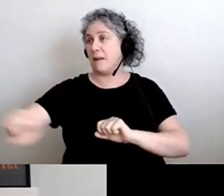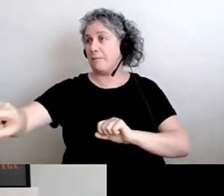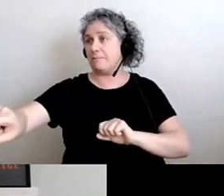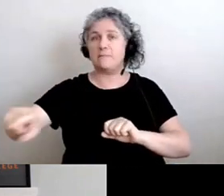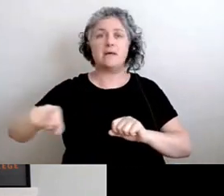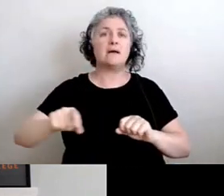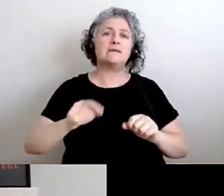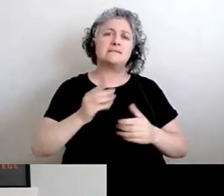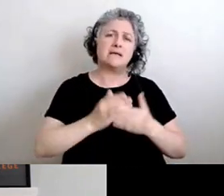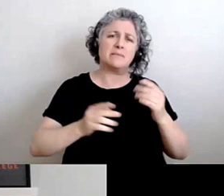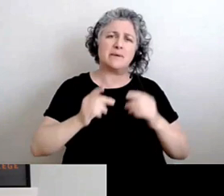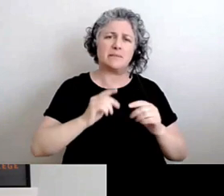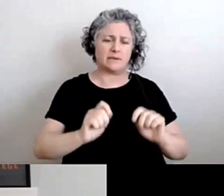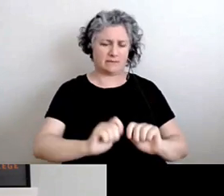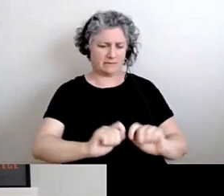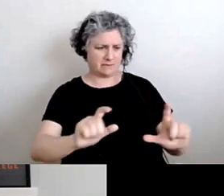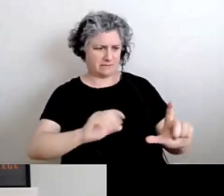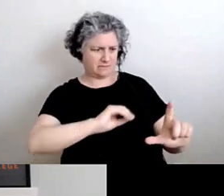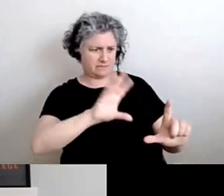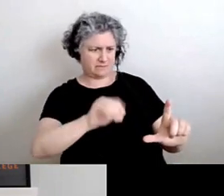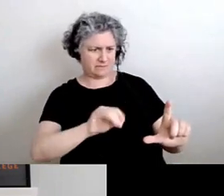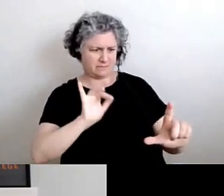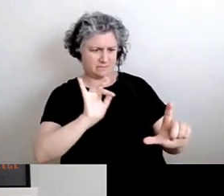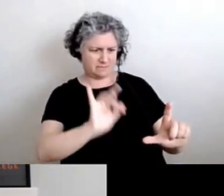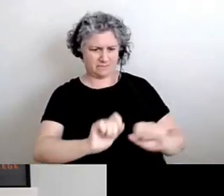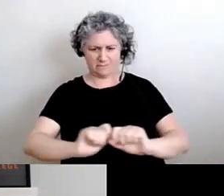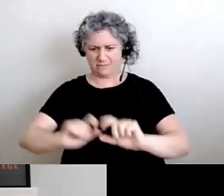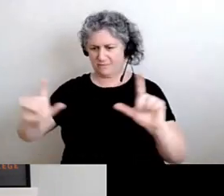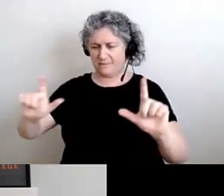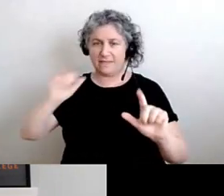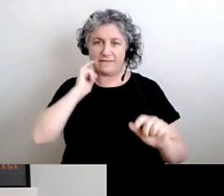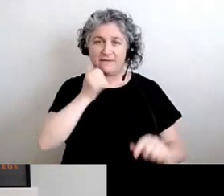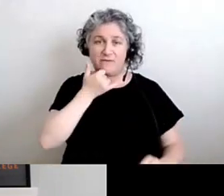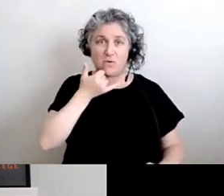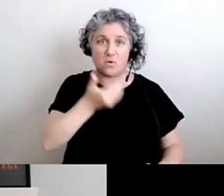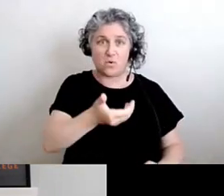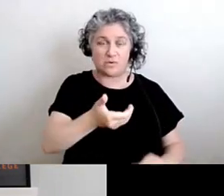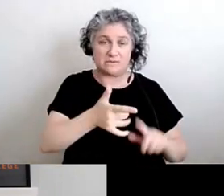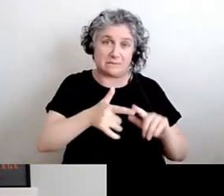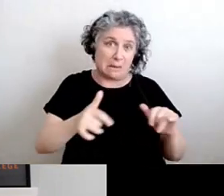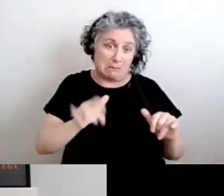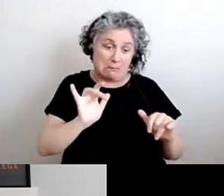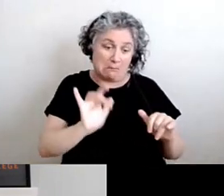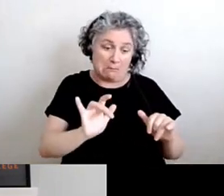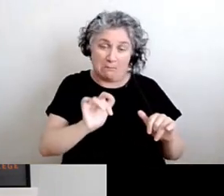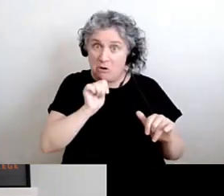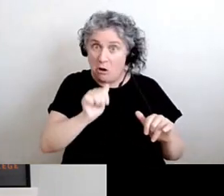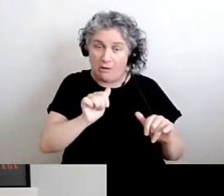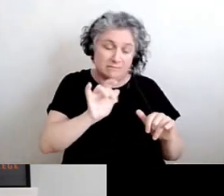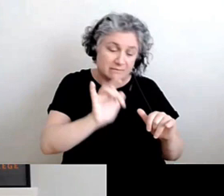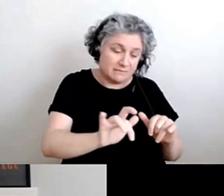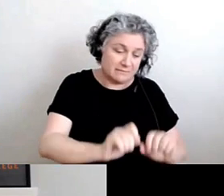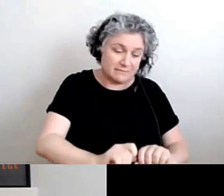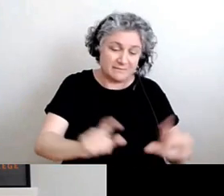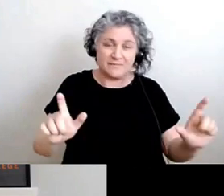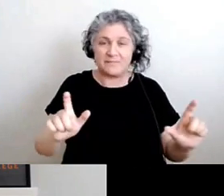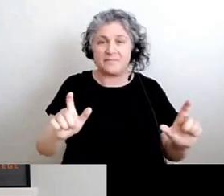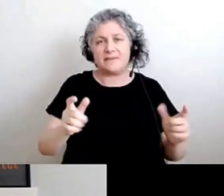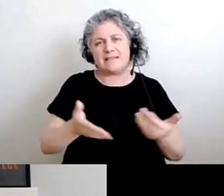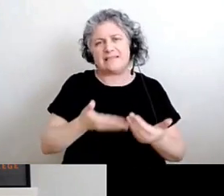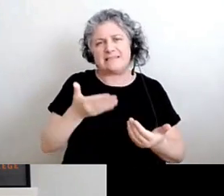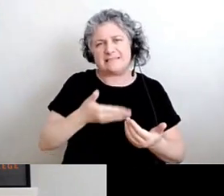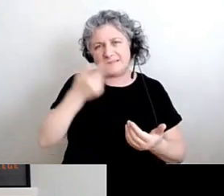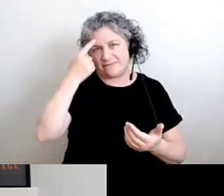and somebody can scan that image if they're not on the phone at the same time to be able to follow the link. So then tapping on the link